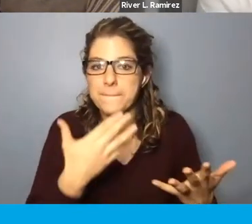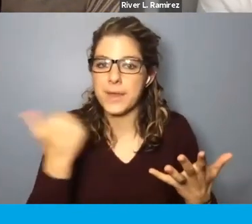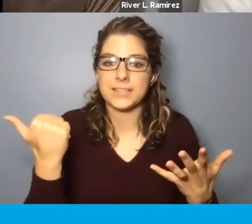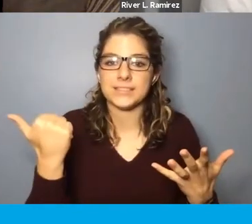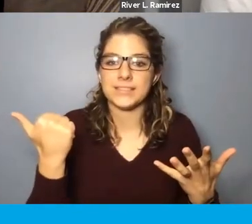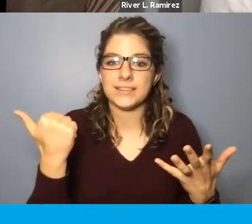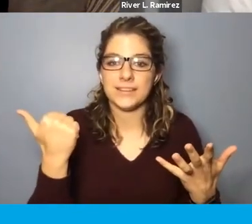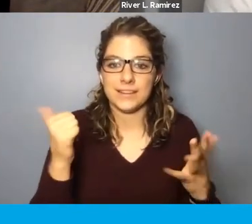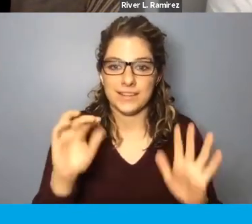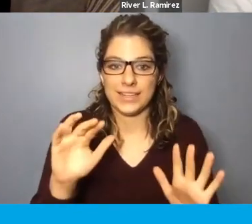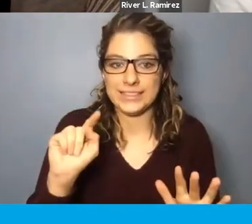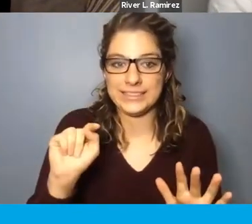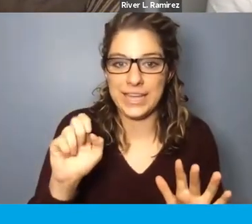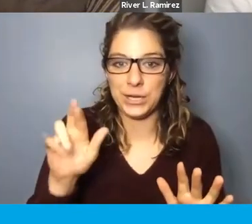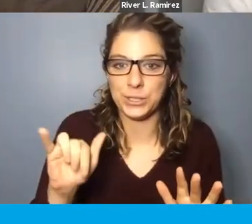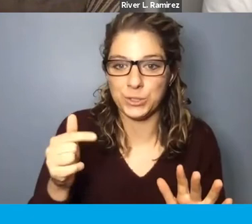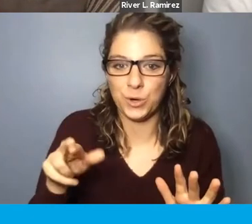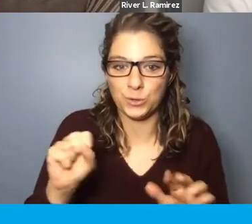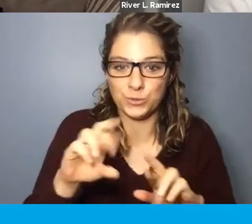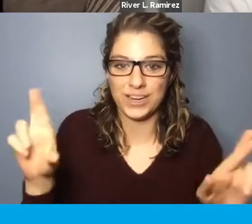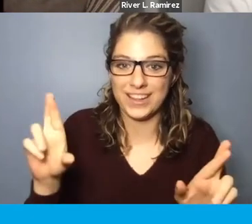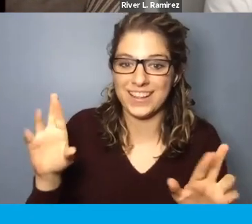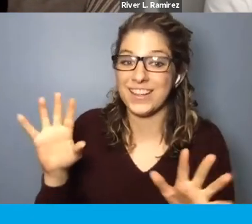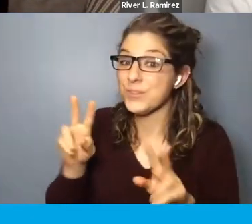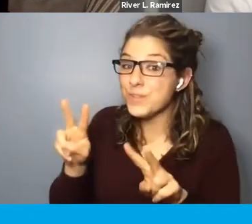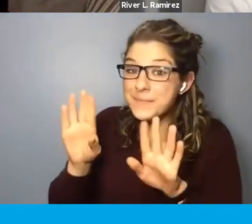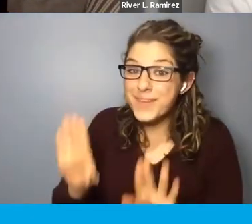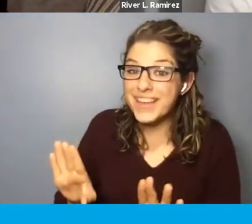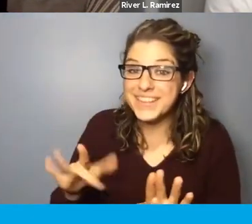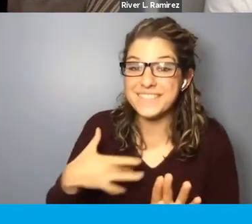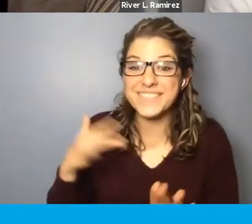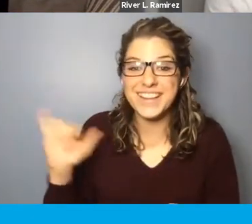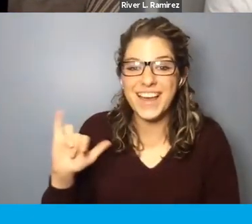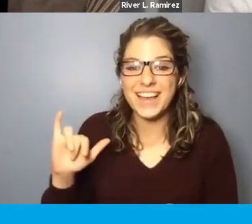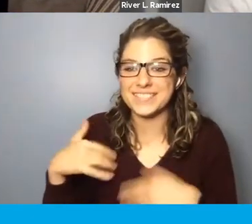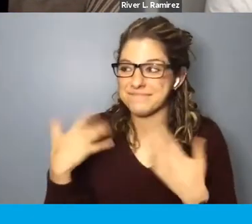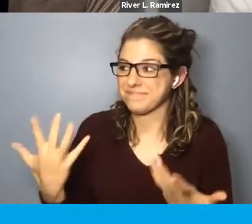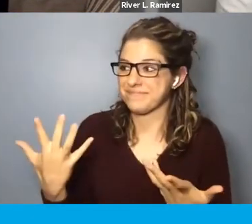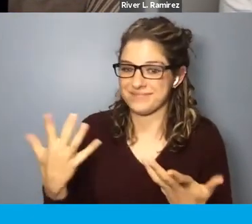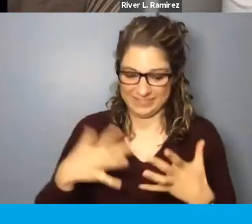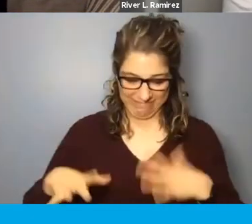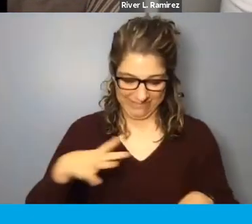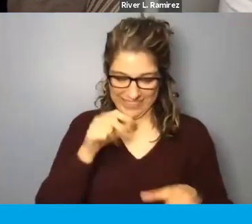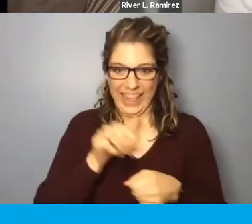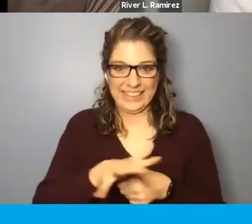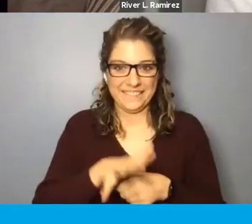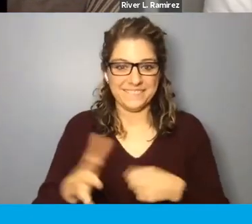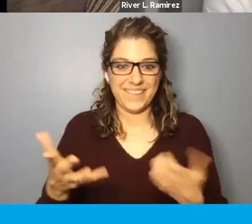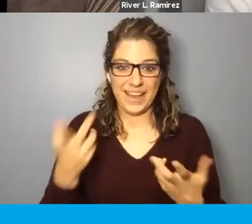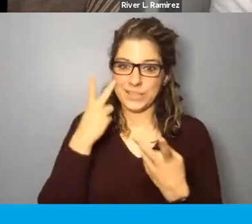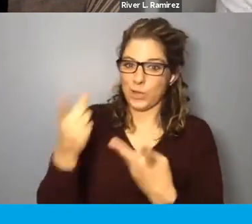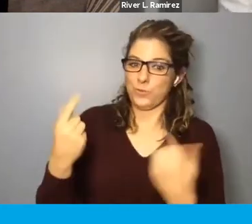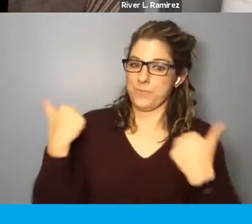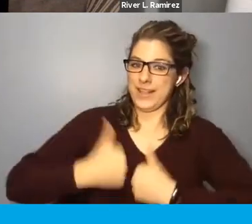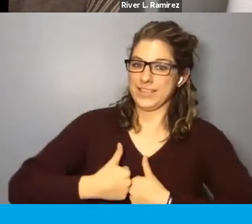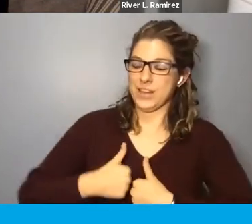gonna do my best Terry Gross. Okay. You look amazing. I feel like underdressed. You're Like when I perfect. saw you in your blazer,